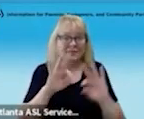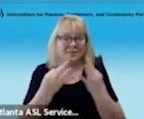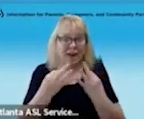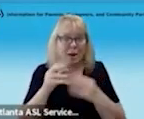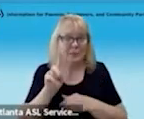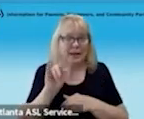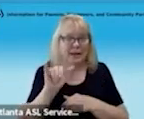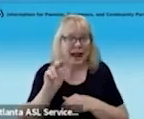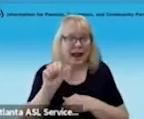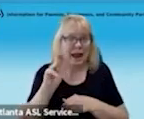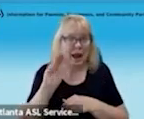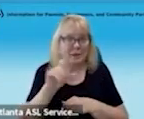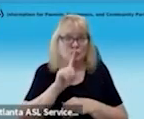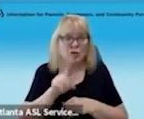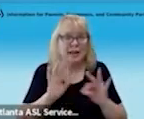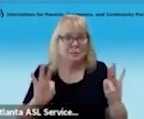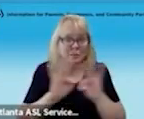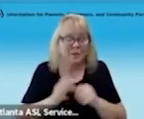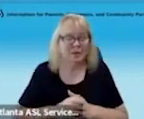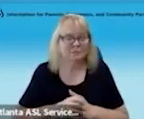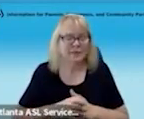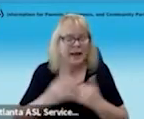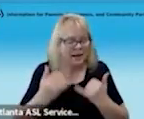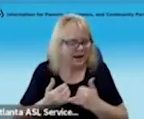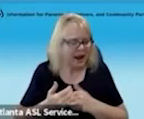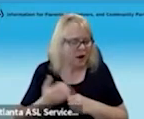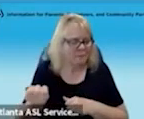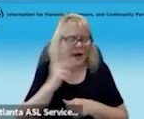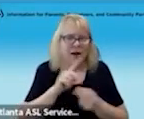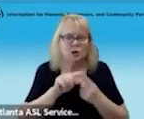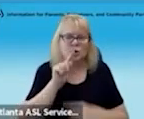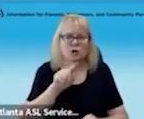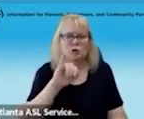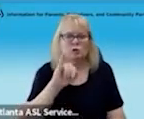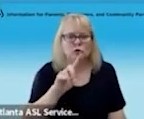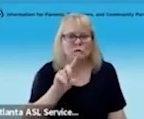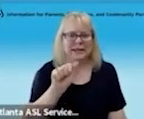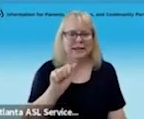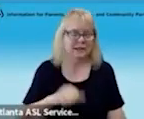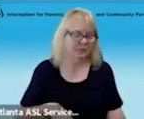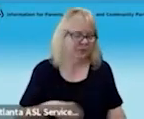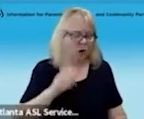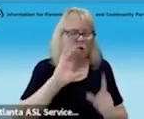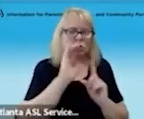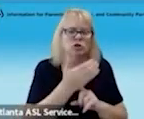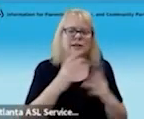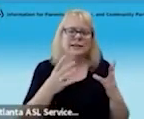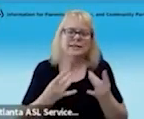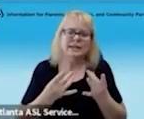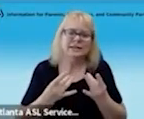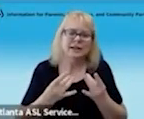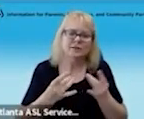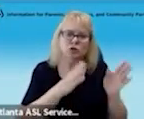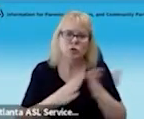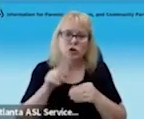the decision-making process, and also education targeted group as well? Thank you. Absolutely. Understanding the family dynamic